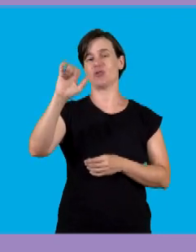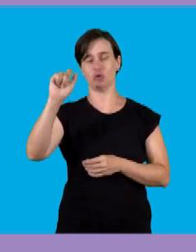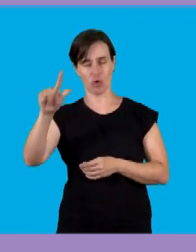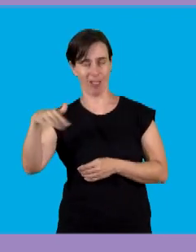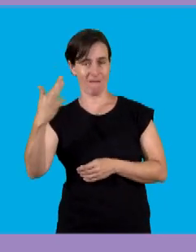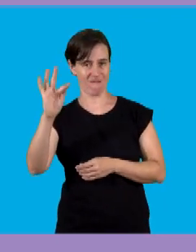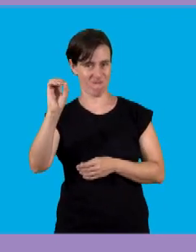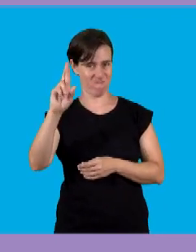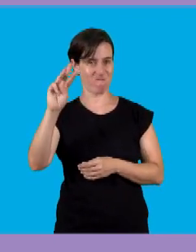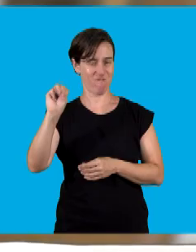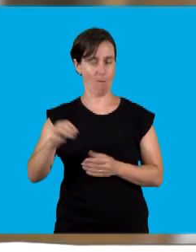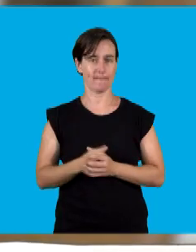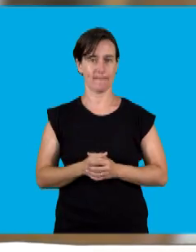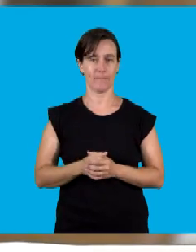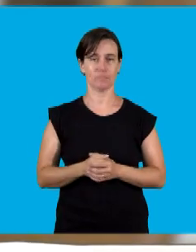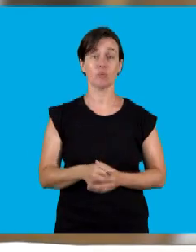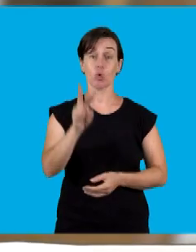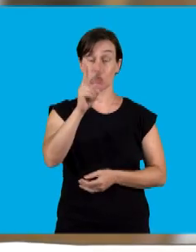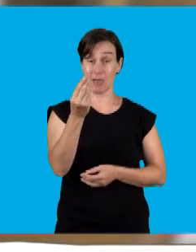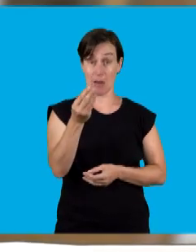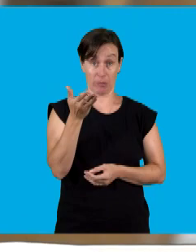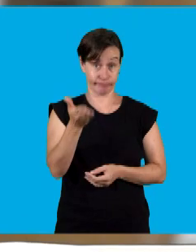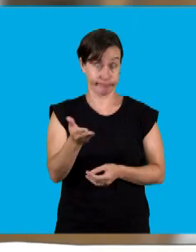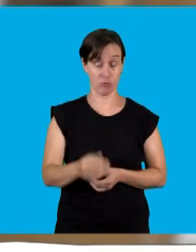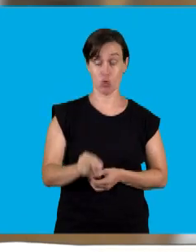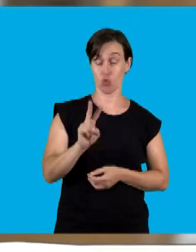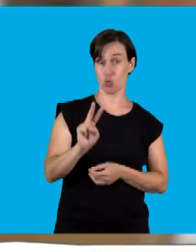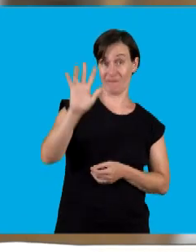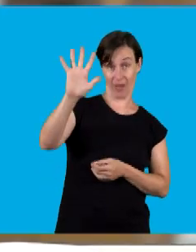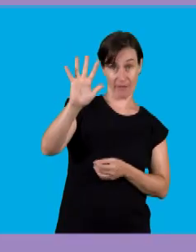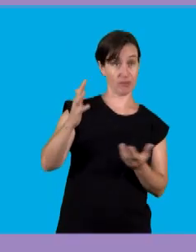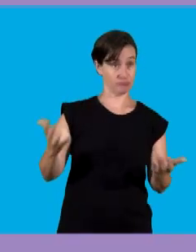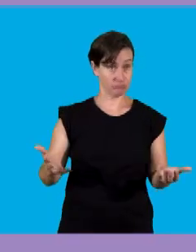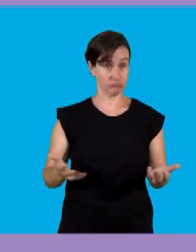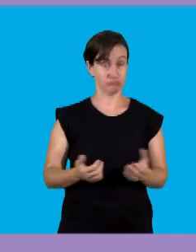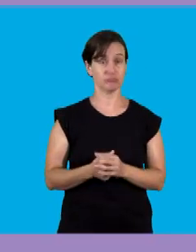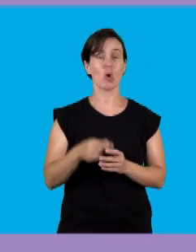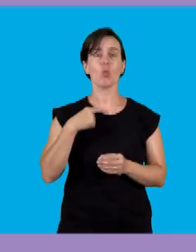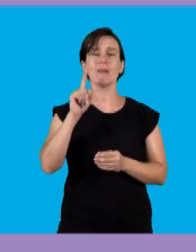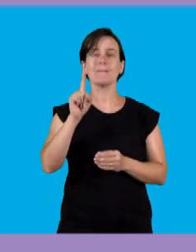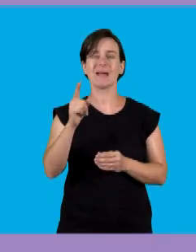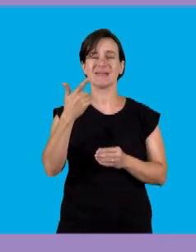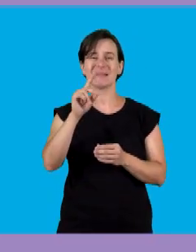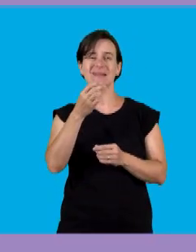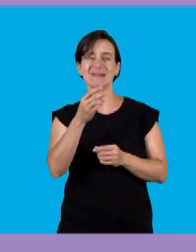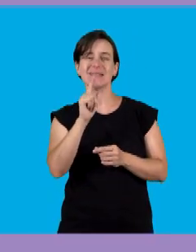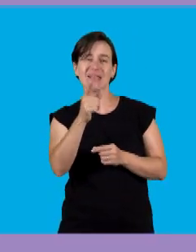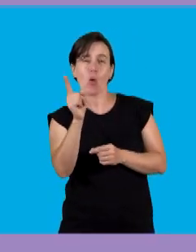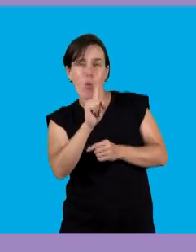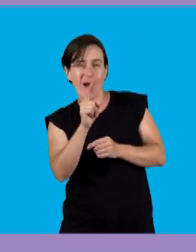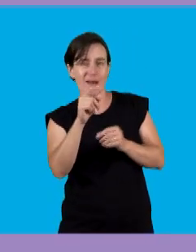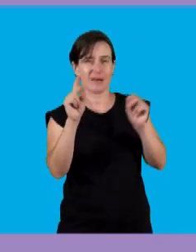pre-knowledge. So we have been given here numbers, which is a 2 and a 5, and we are supposed to label